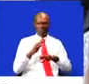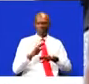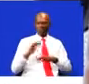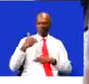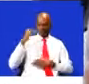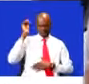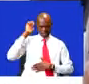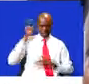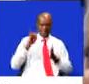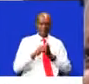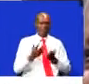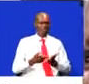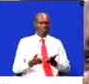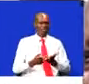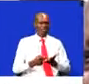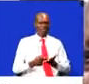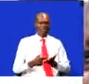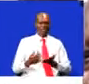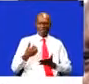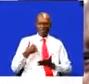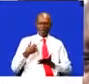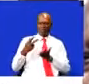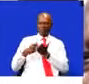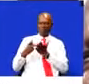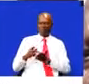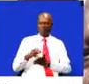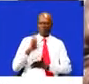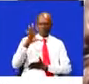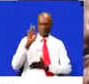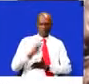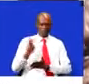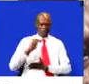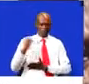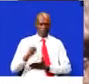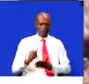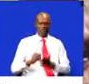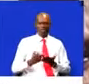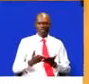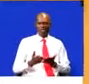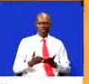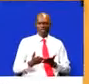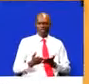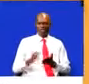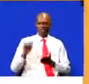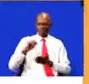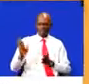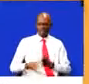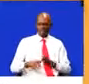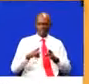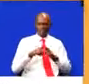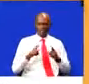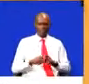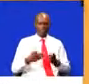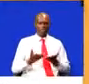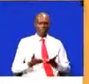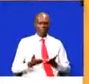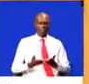he wants to retain, I think, 50 million per county for water pumps. And now the